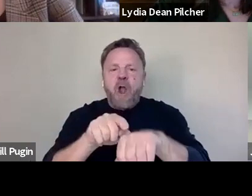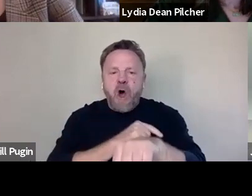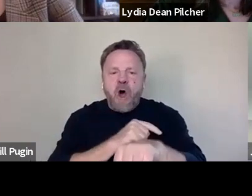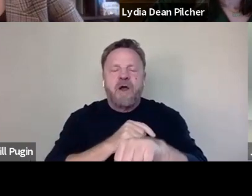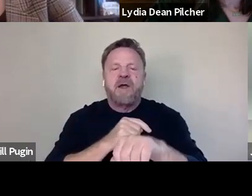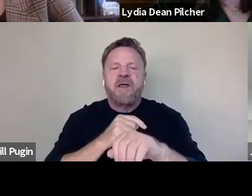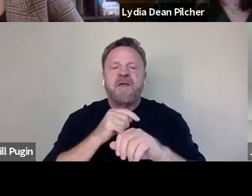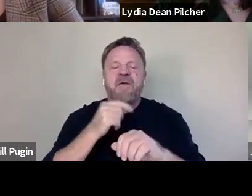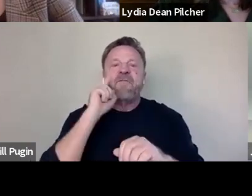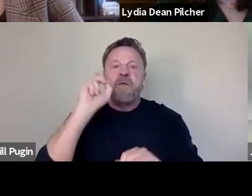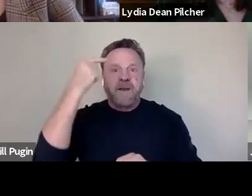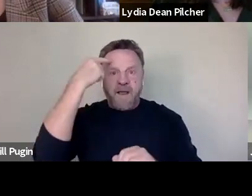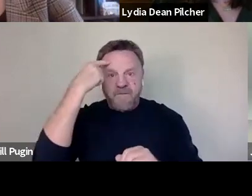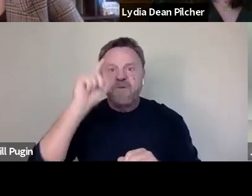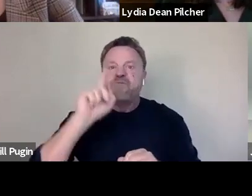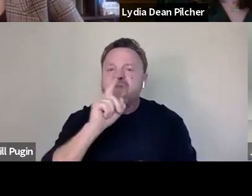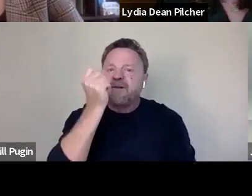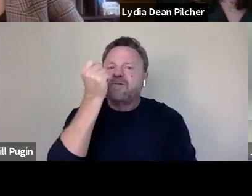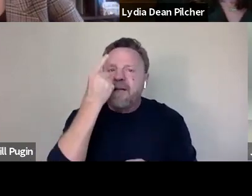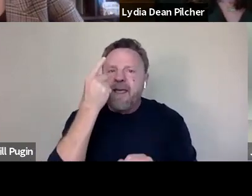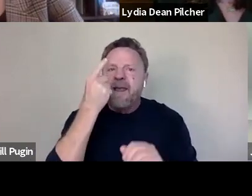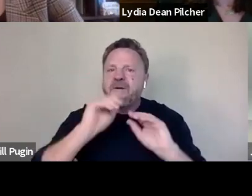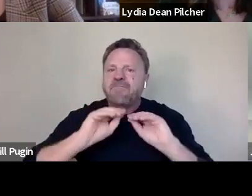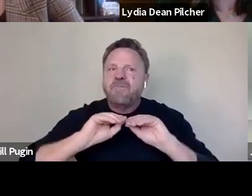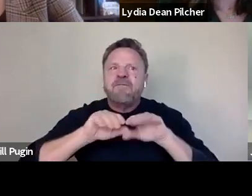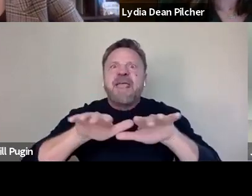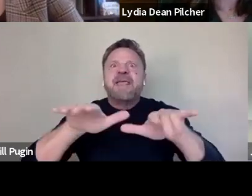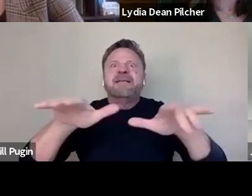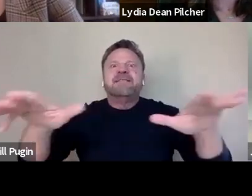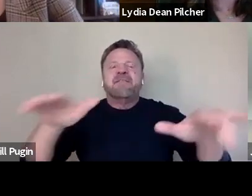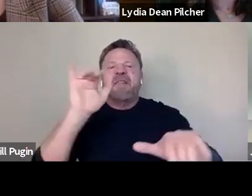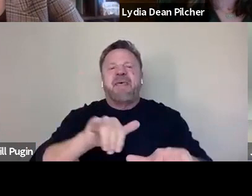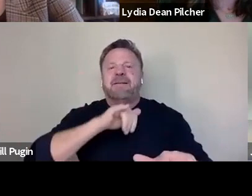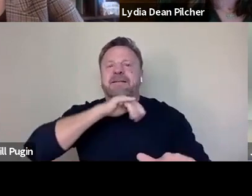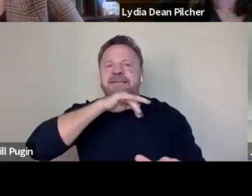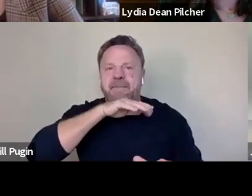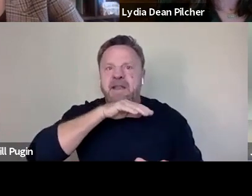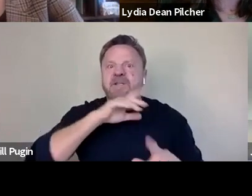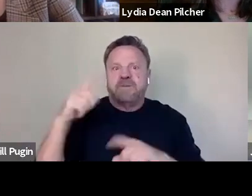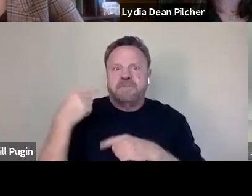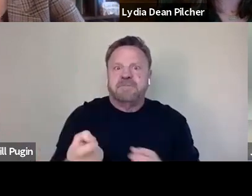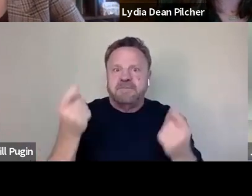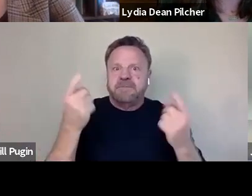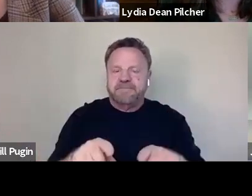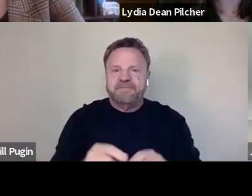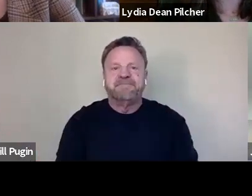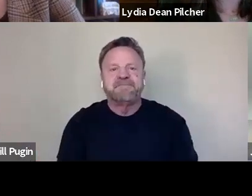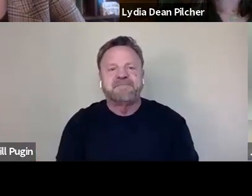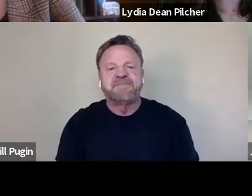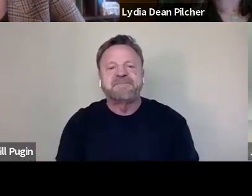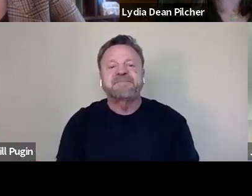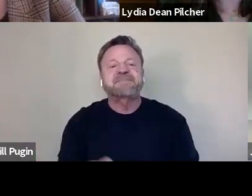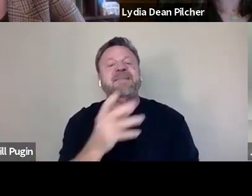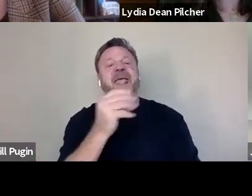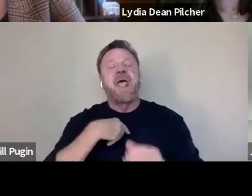for the government to really understand how pervasive that contamination has been. I'll just add to